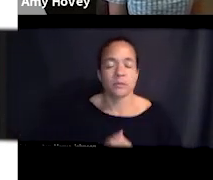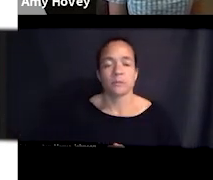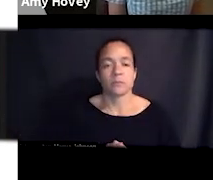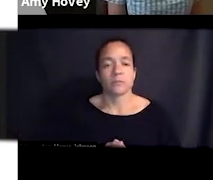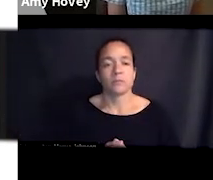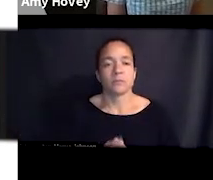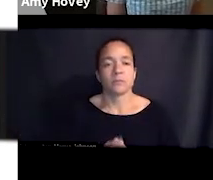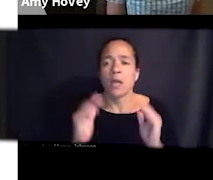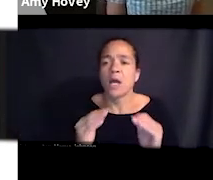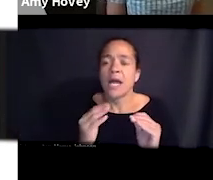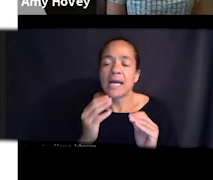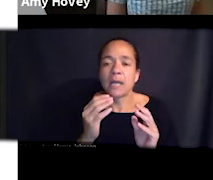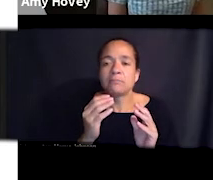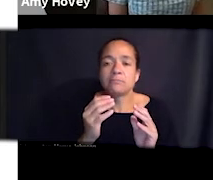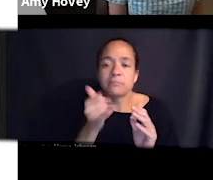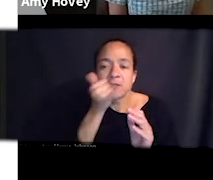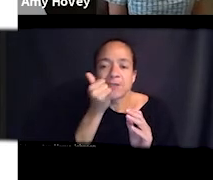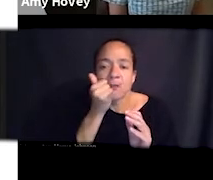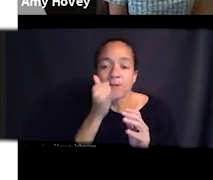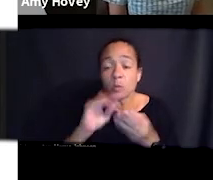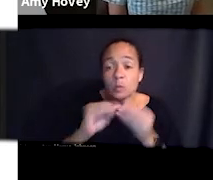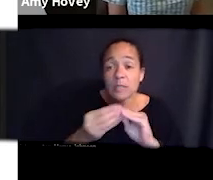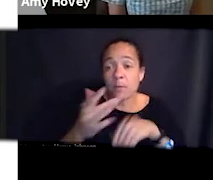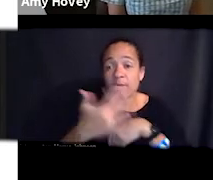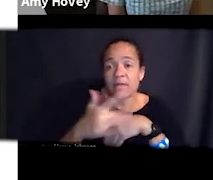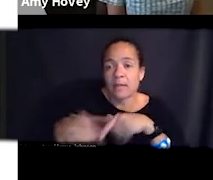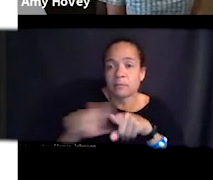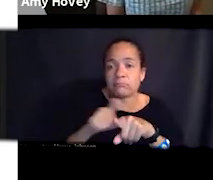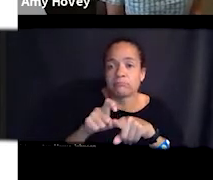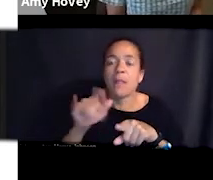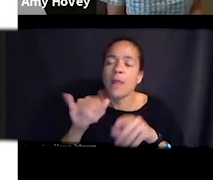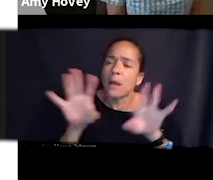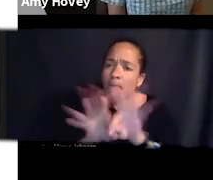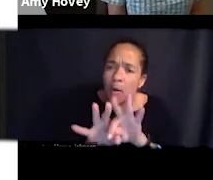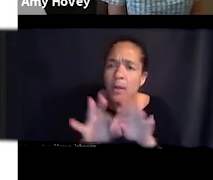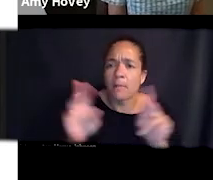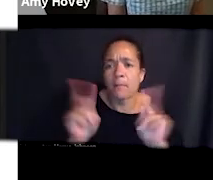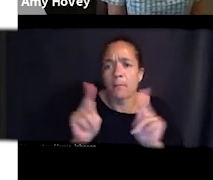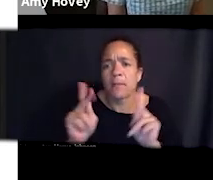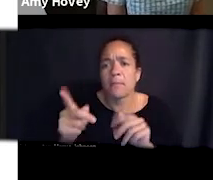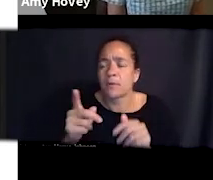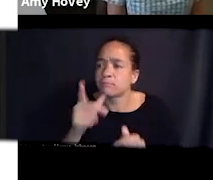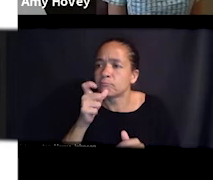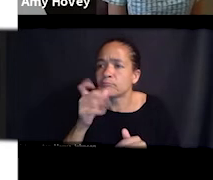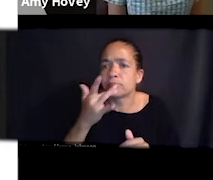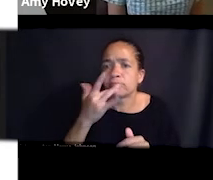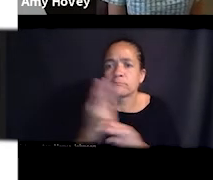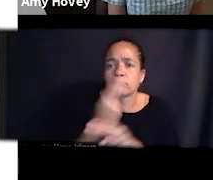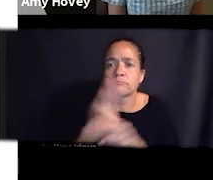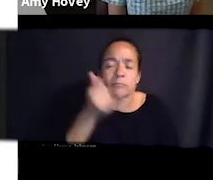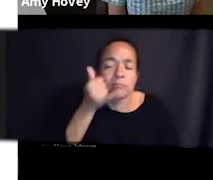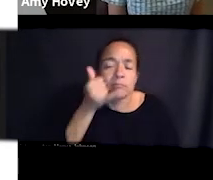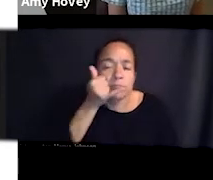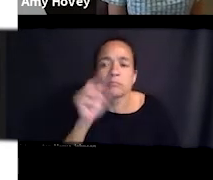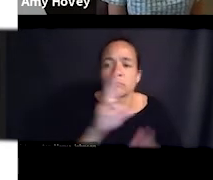line available, I think was important for people who prefer to communicate via the phone rather than the internet or having